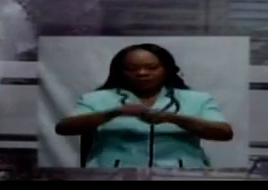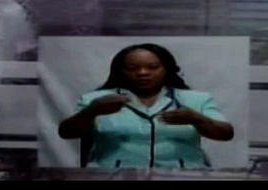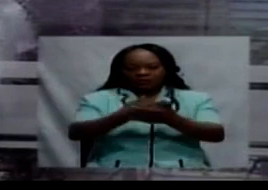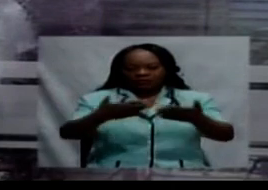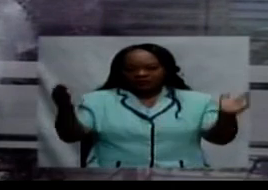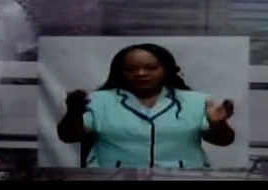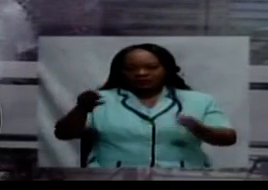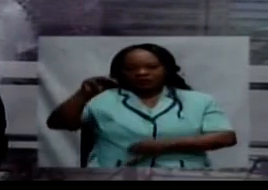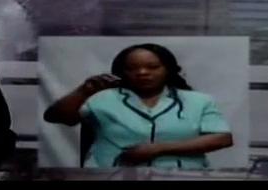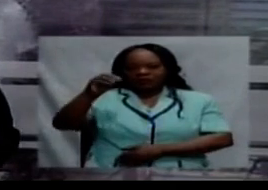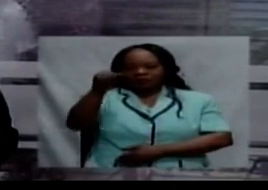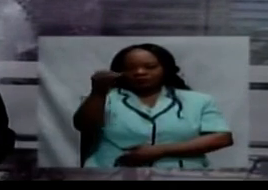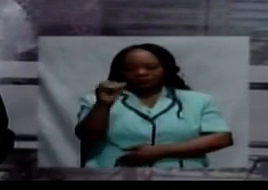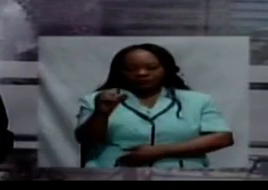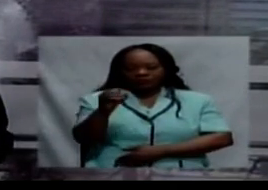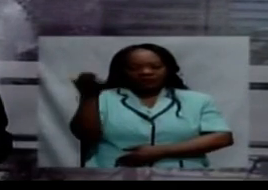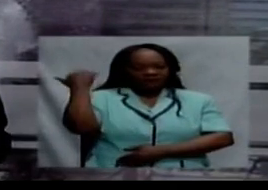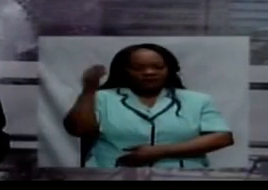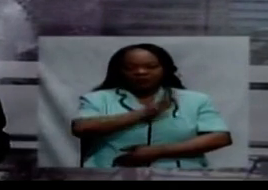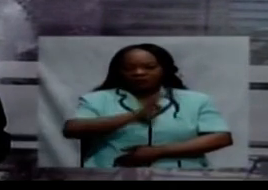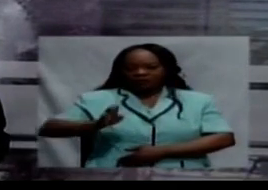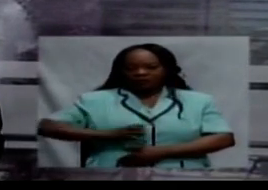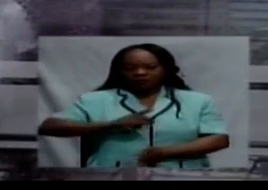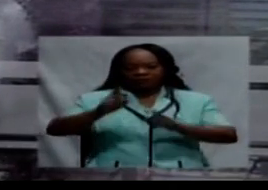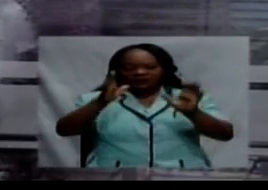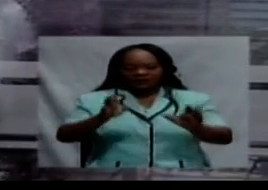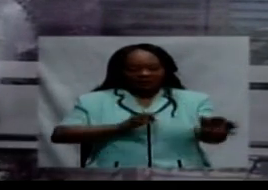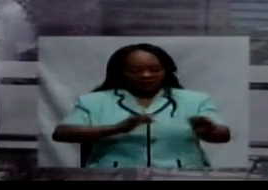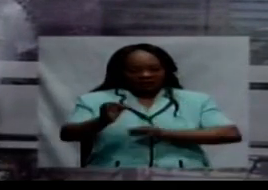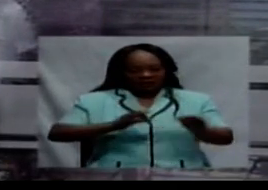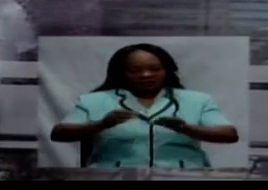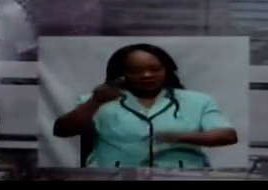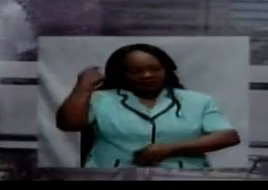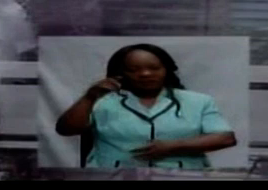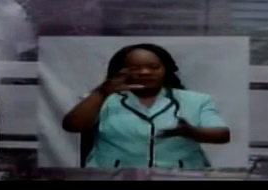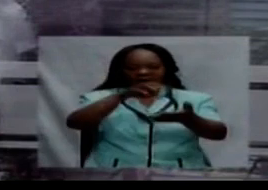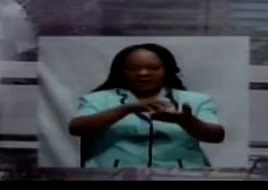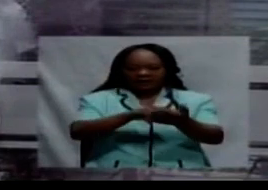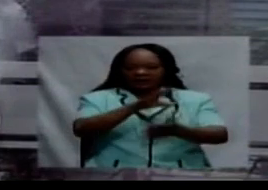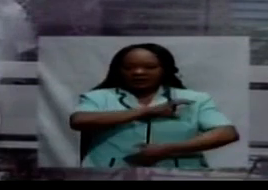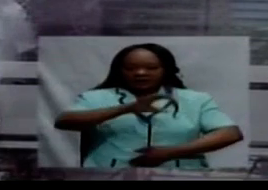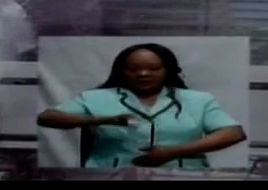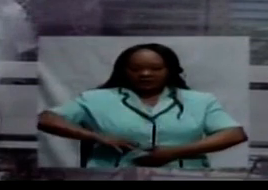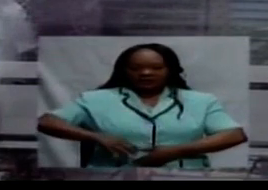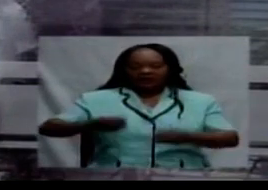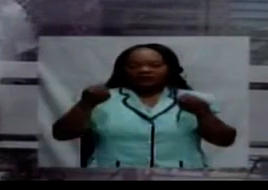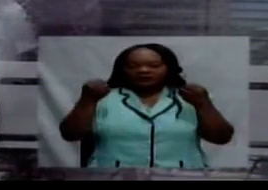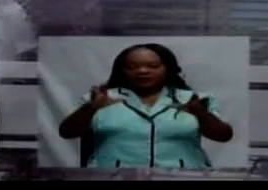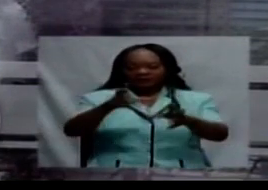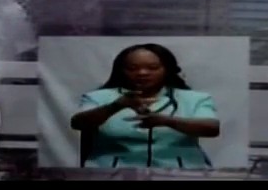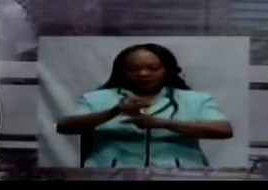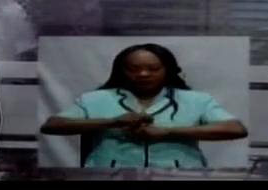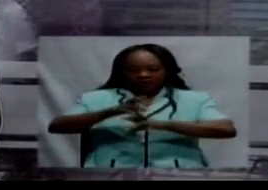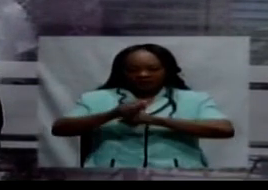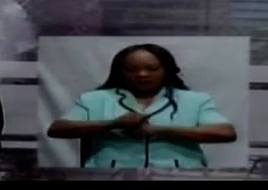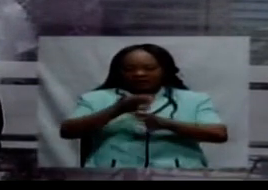Louis Mosho says the former board of directors must explain why this was the case when the company was owing several creditors and failing